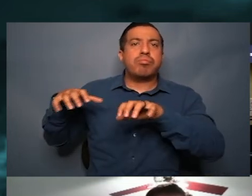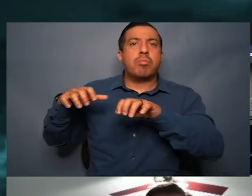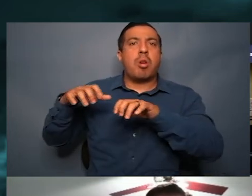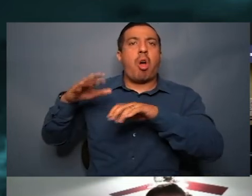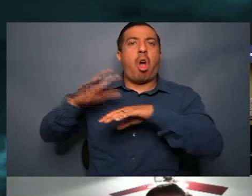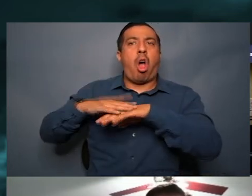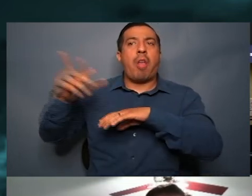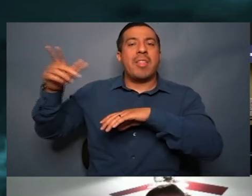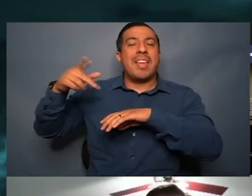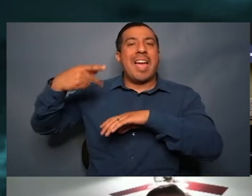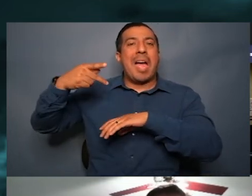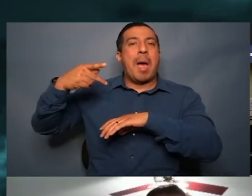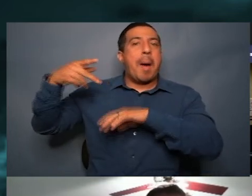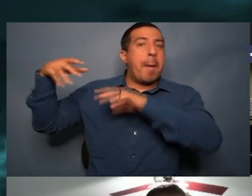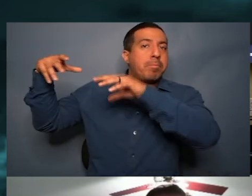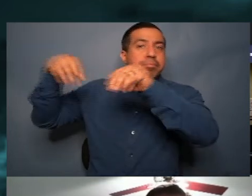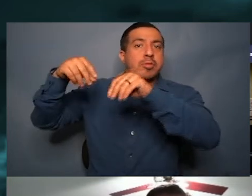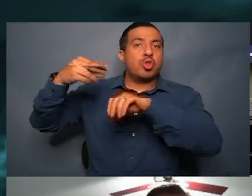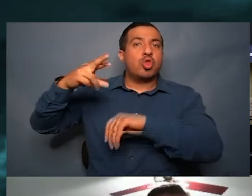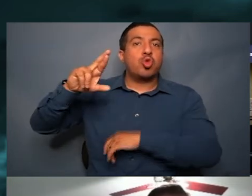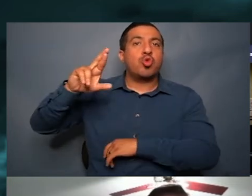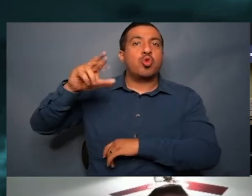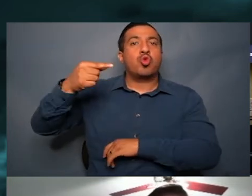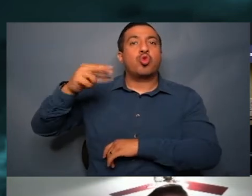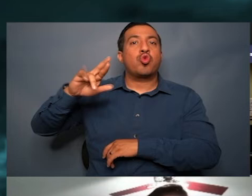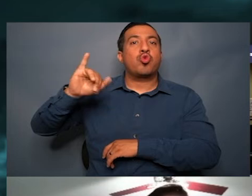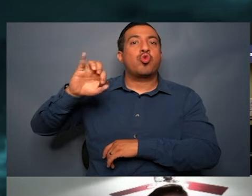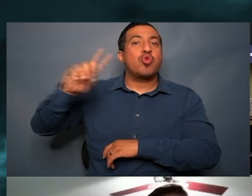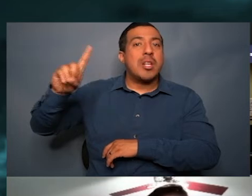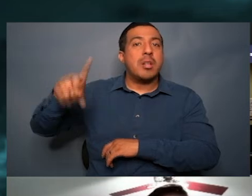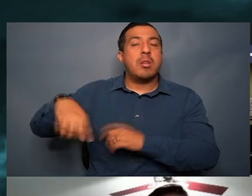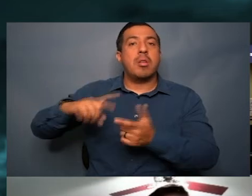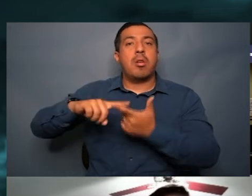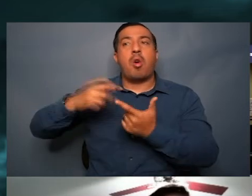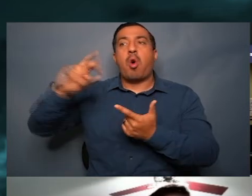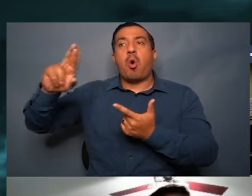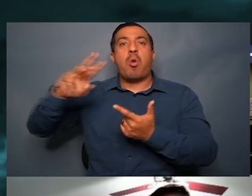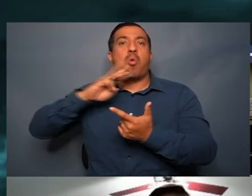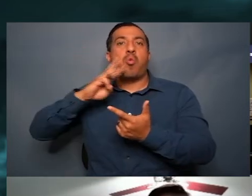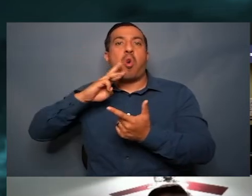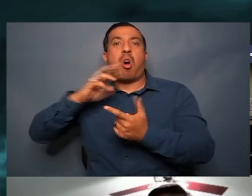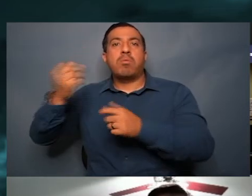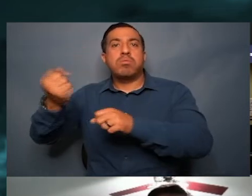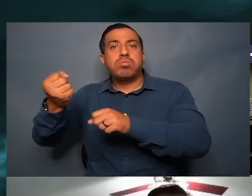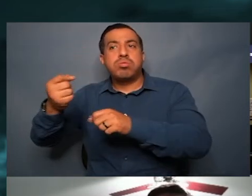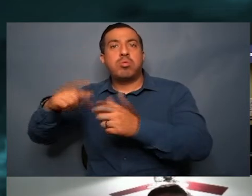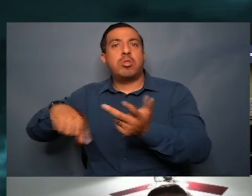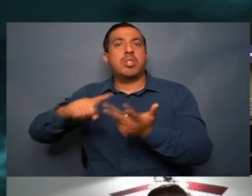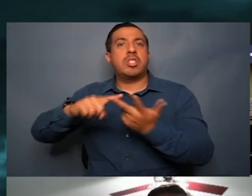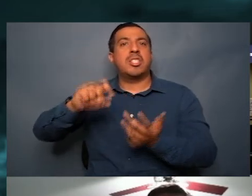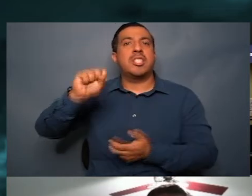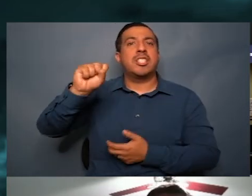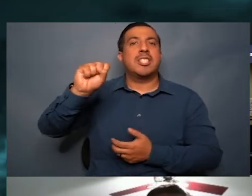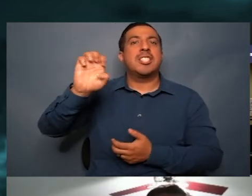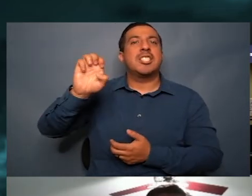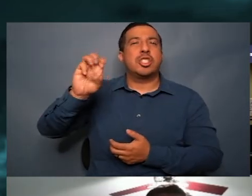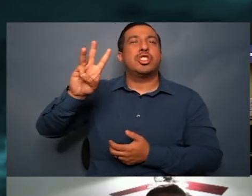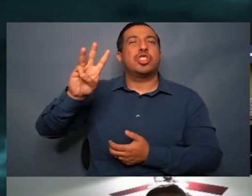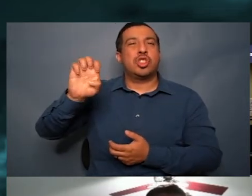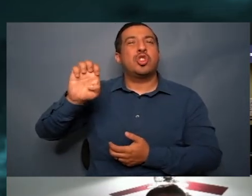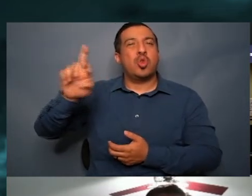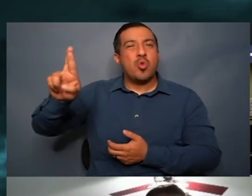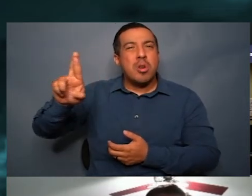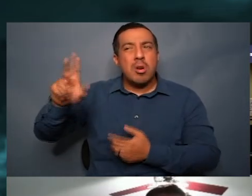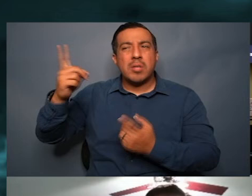grid, the impacts on our infrastructure, water, sanitary sewer, are very similar